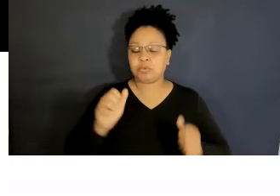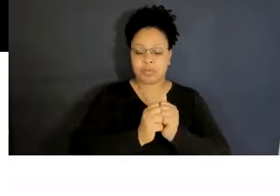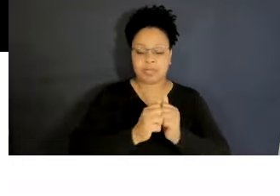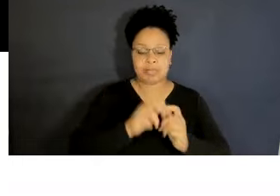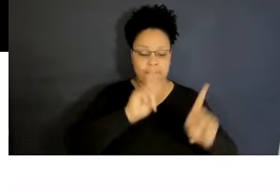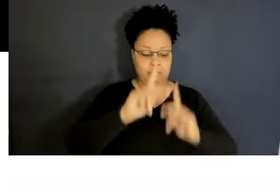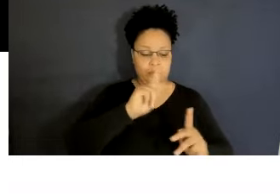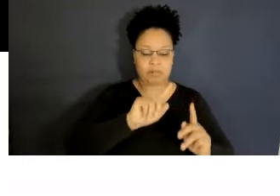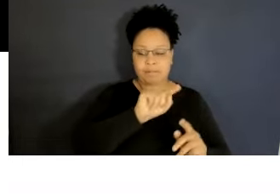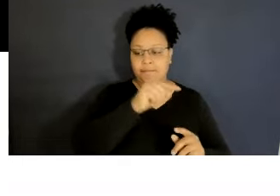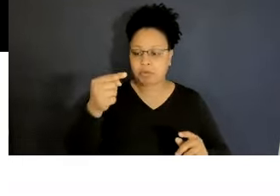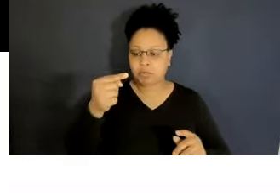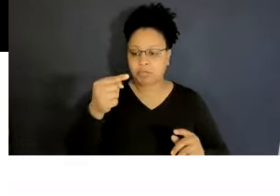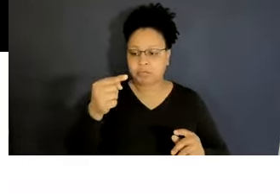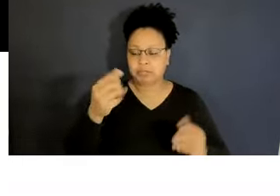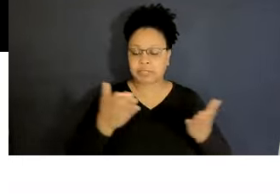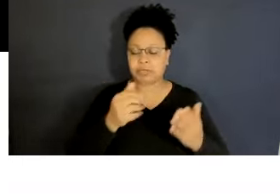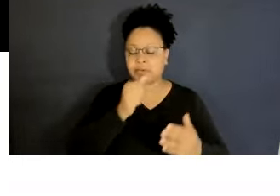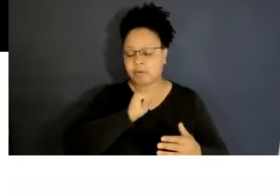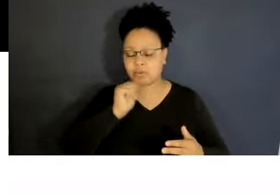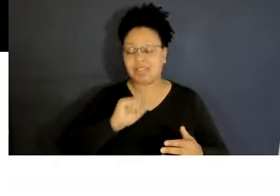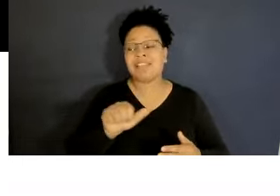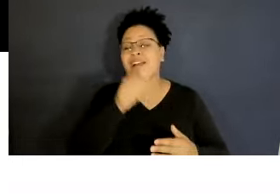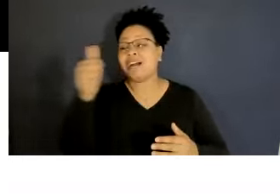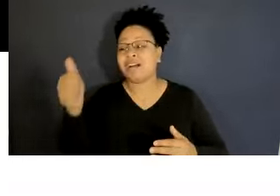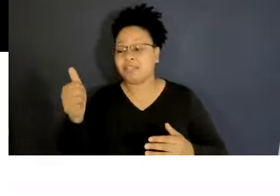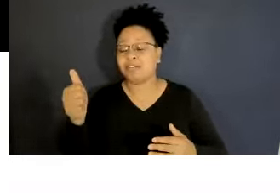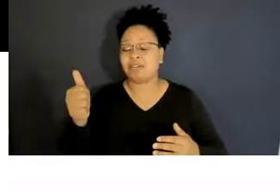Arizona. We are another